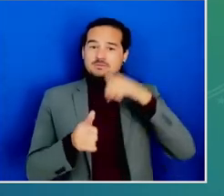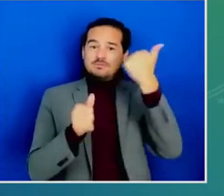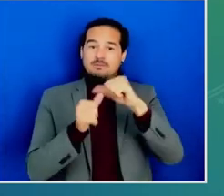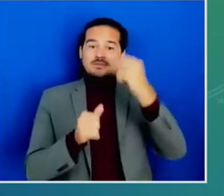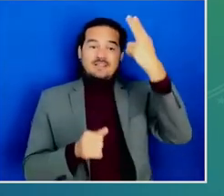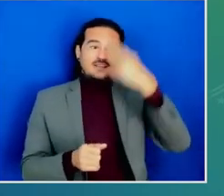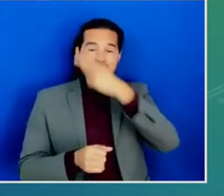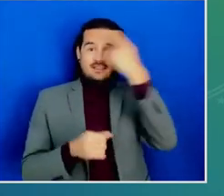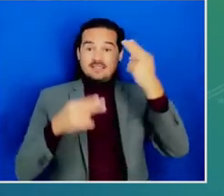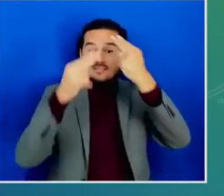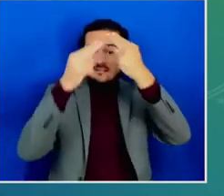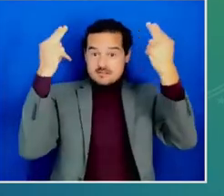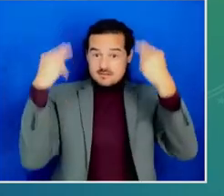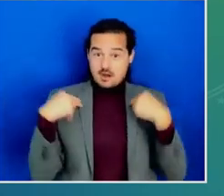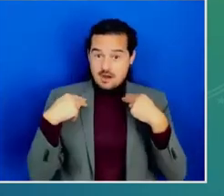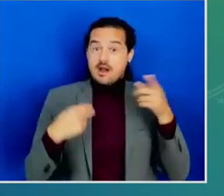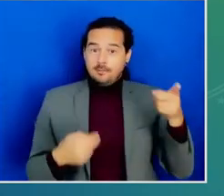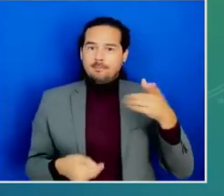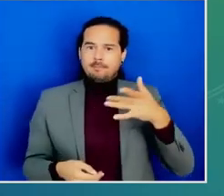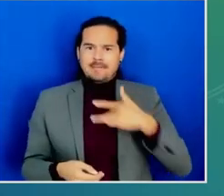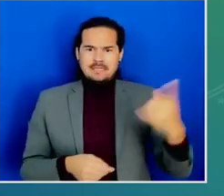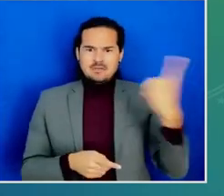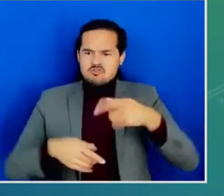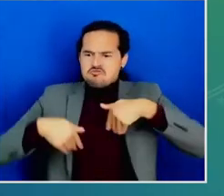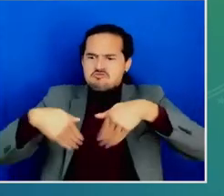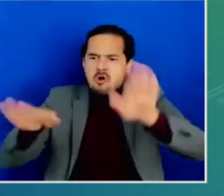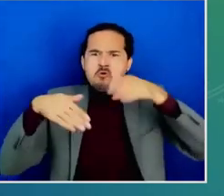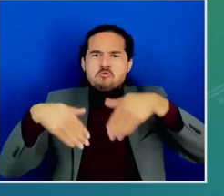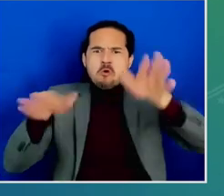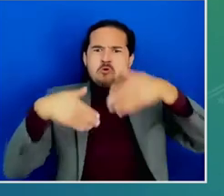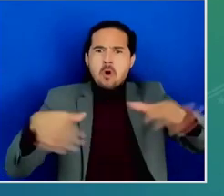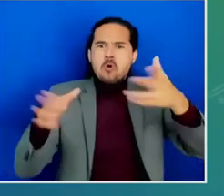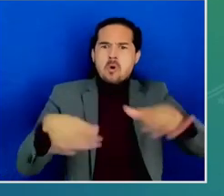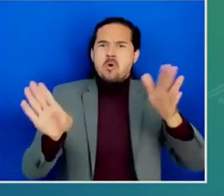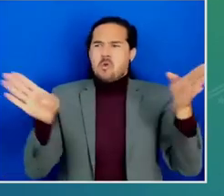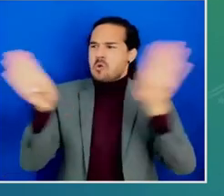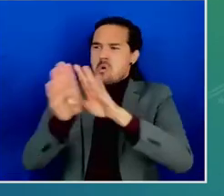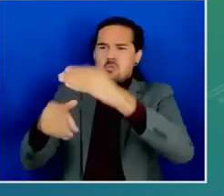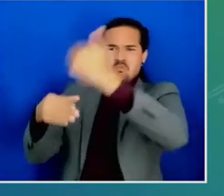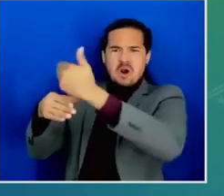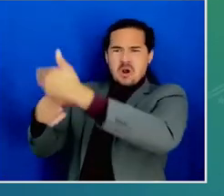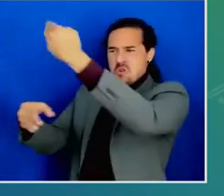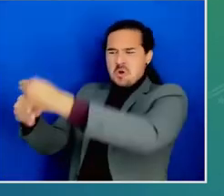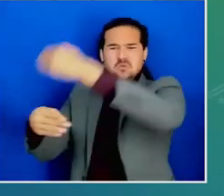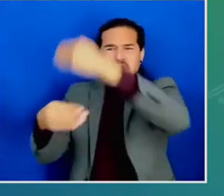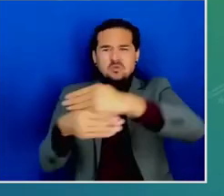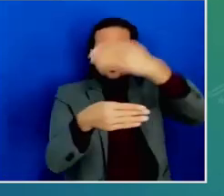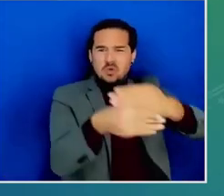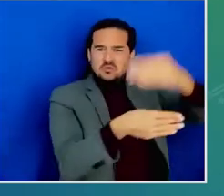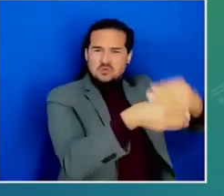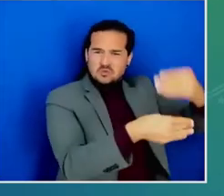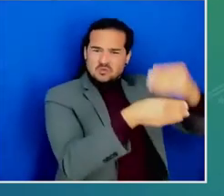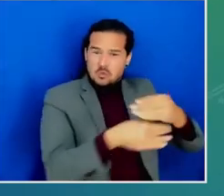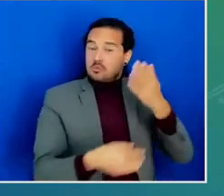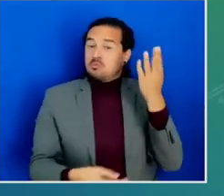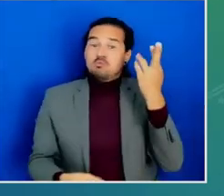close the windows in your classrooms, because when the rubber factory across the street started